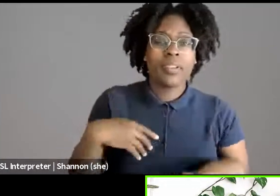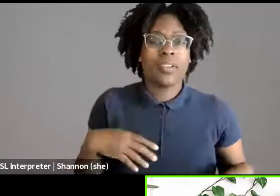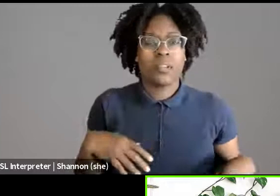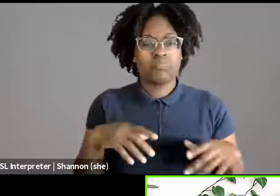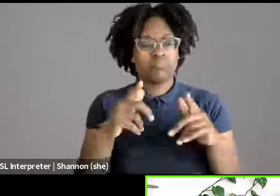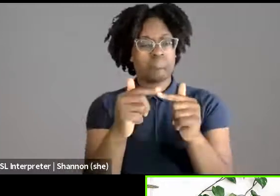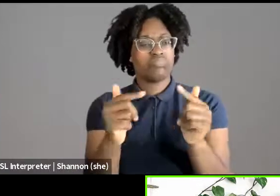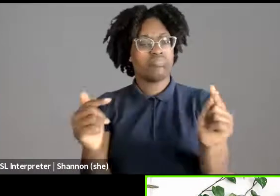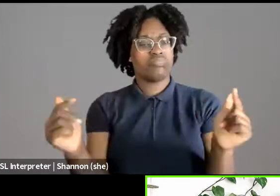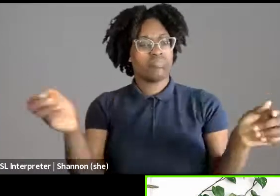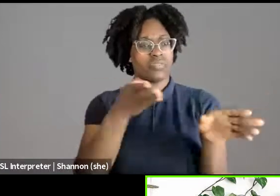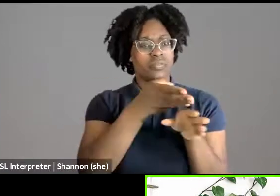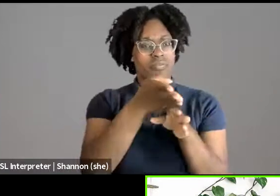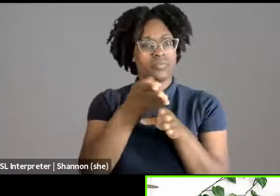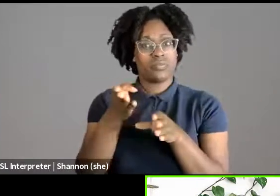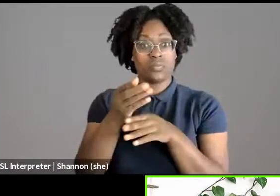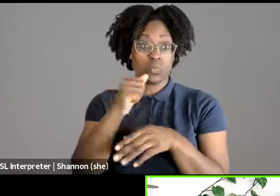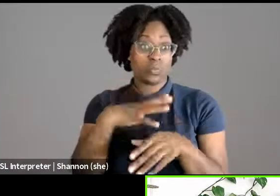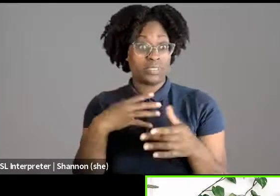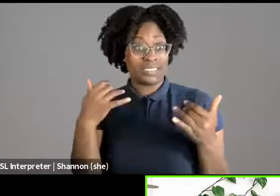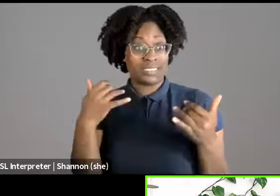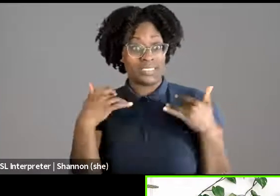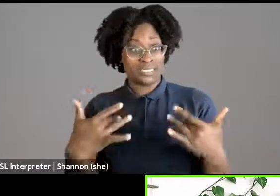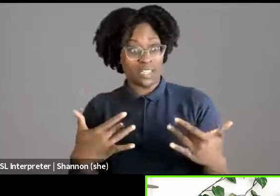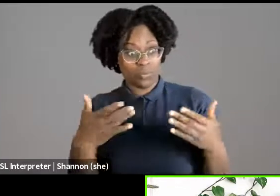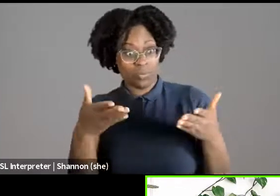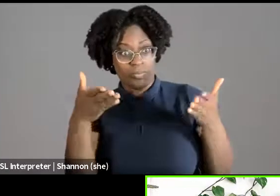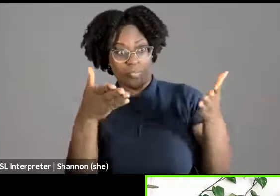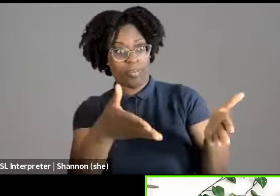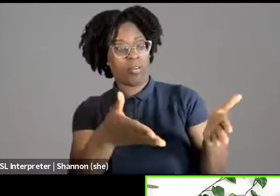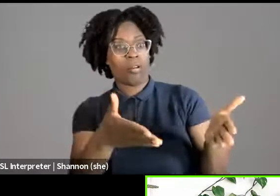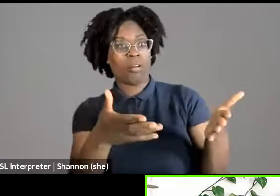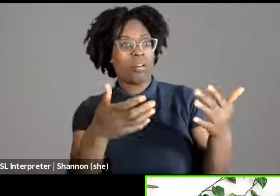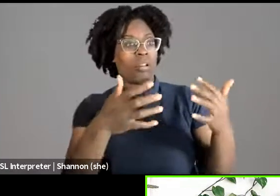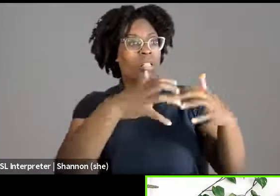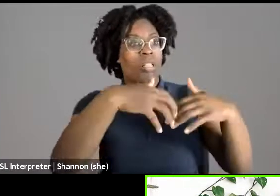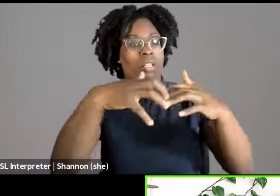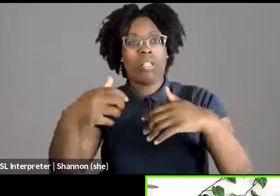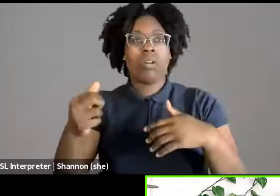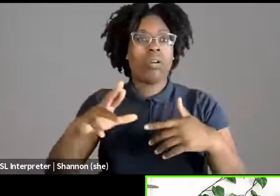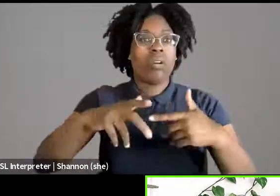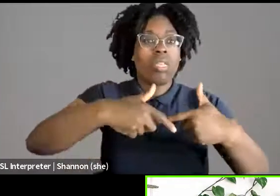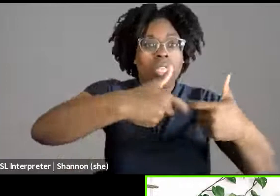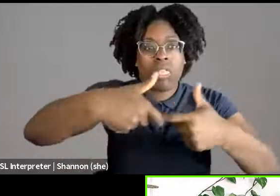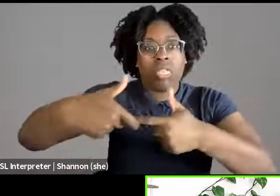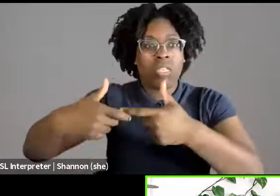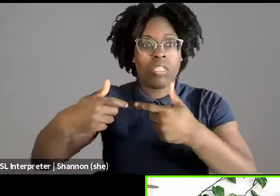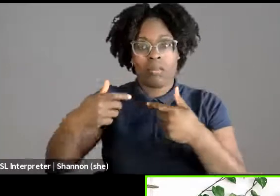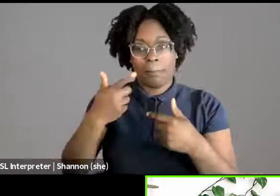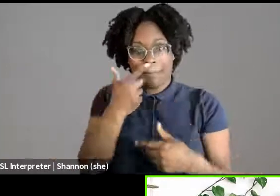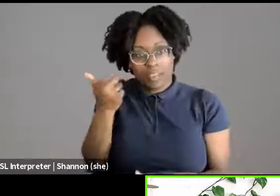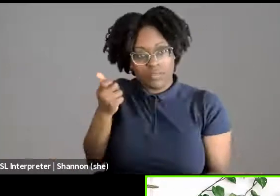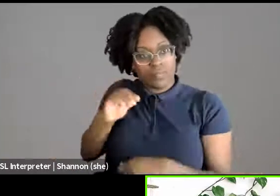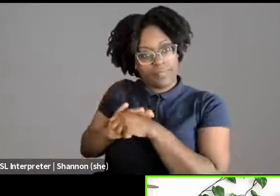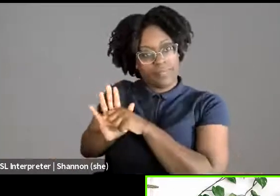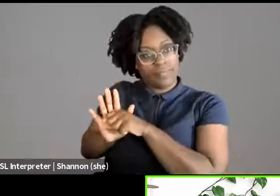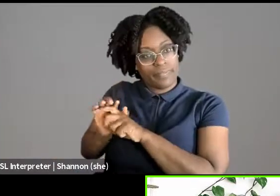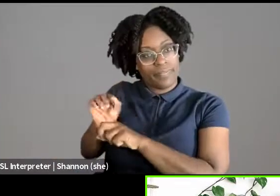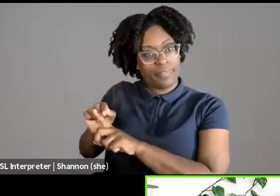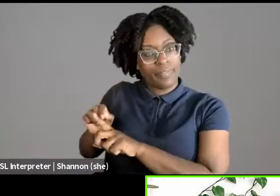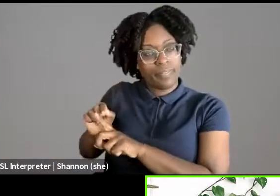been impacted. And that includes Native women and Indigenous women more broadly. So it's